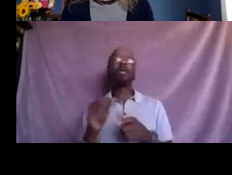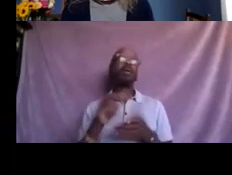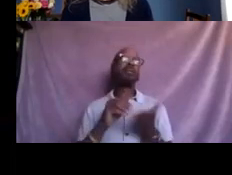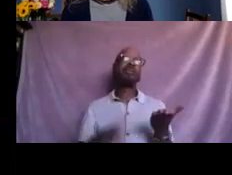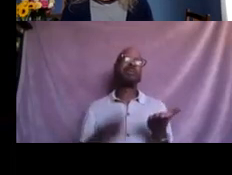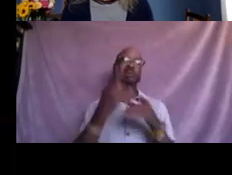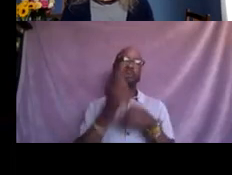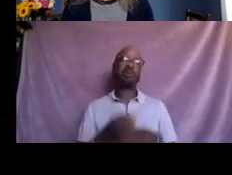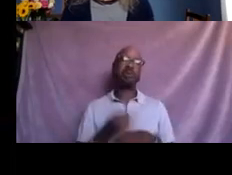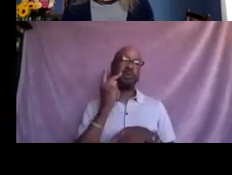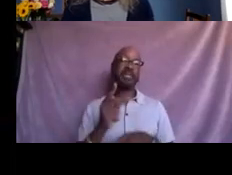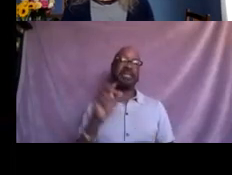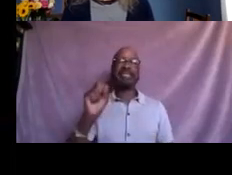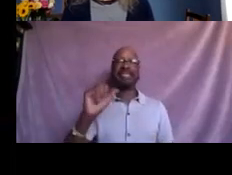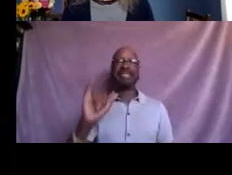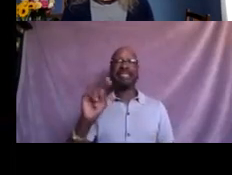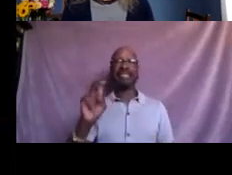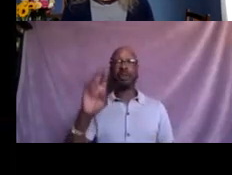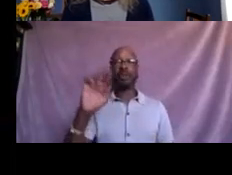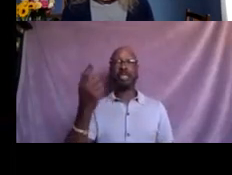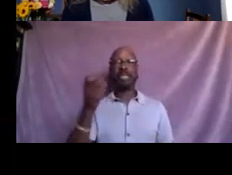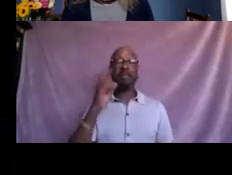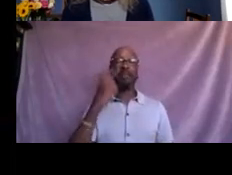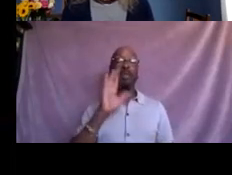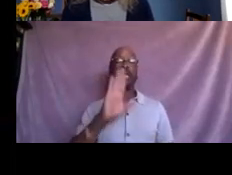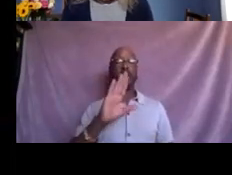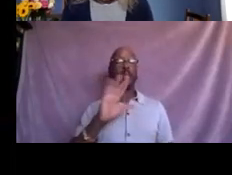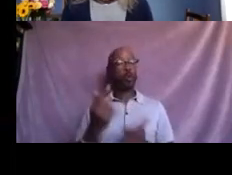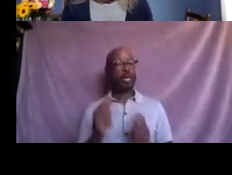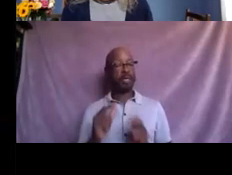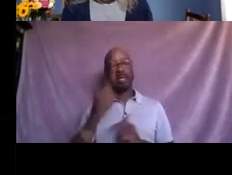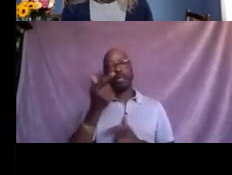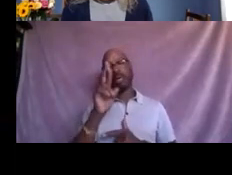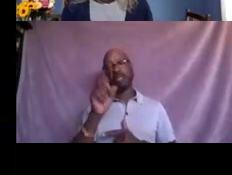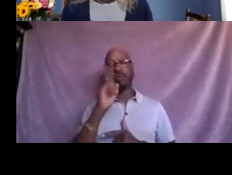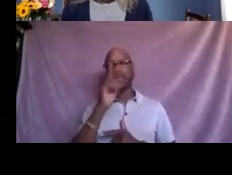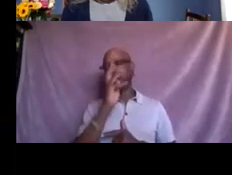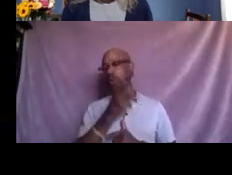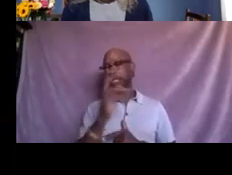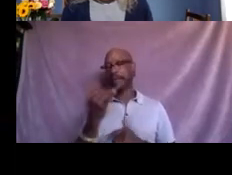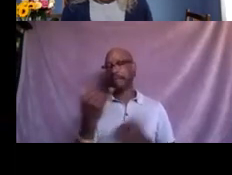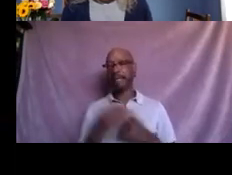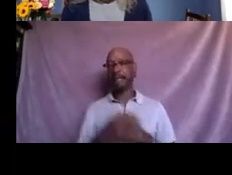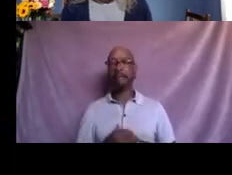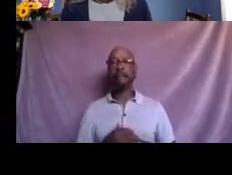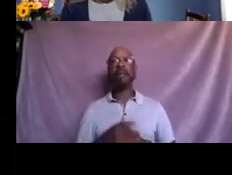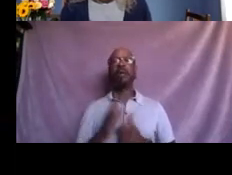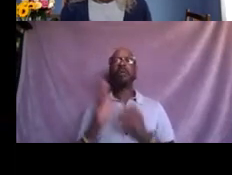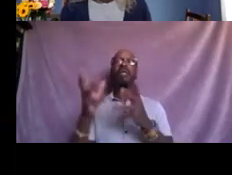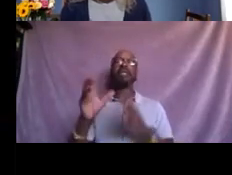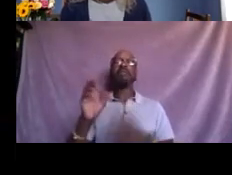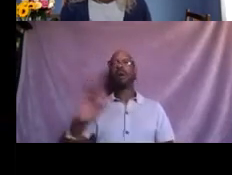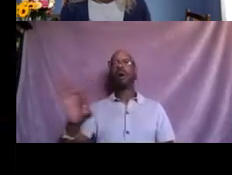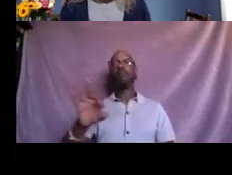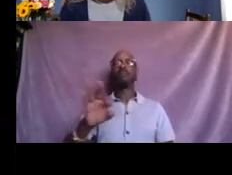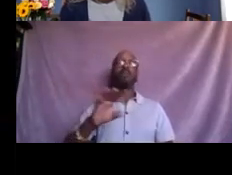synergy for their grades, and so I would not give them a second place to look. So we're going to kind of ignore the grades tab because we're going to leave it off, and so students won't even